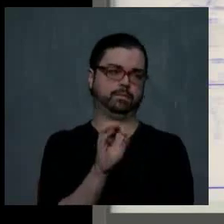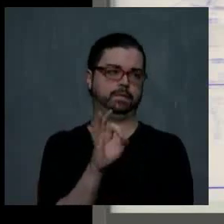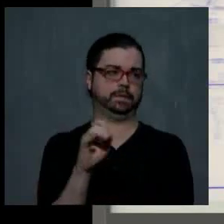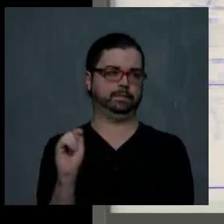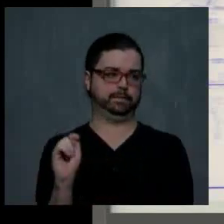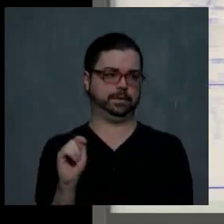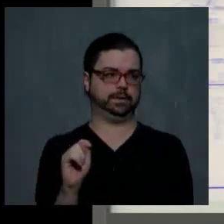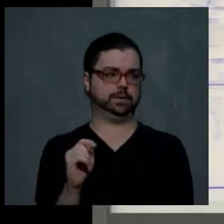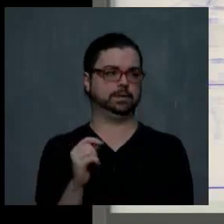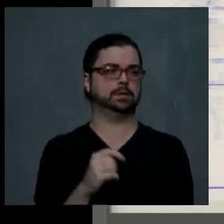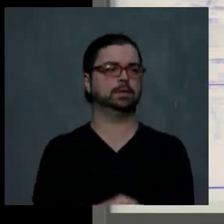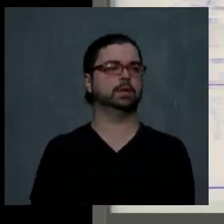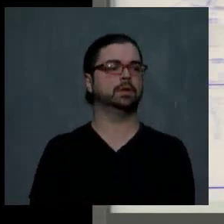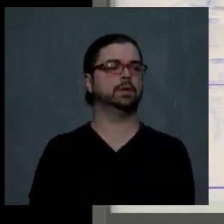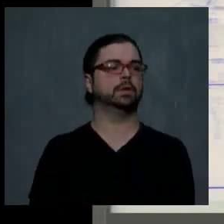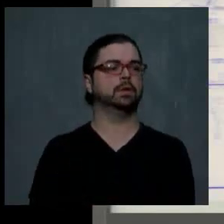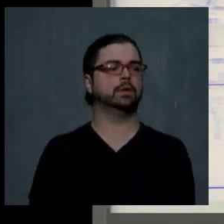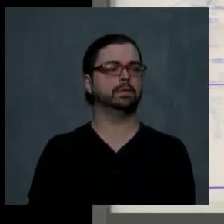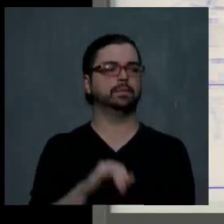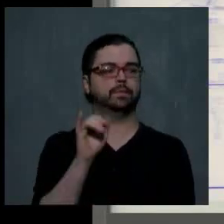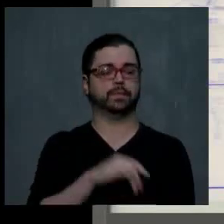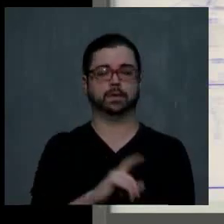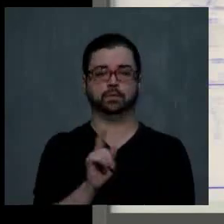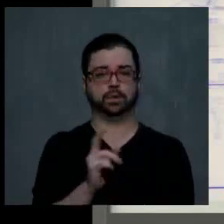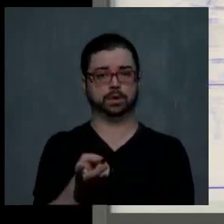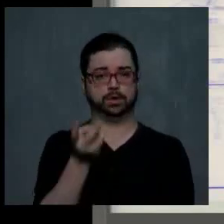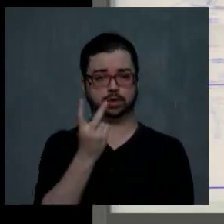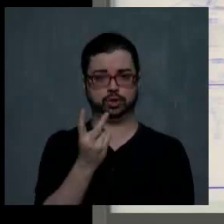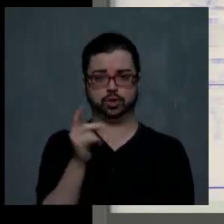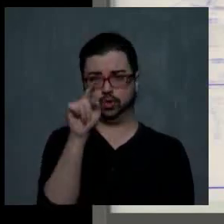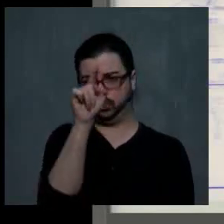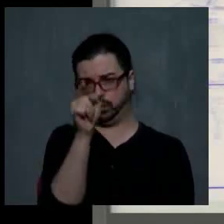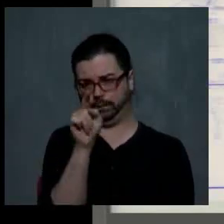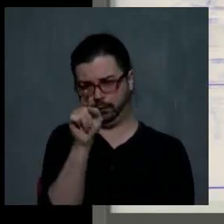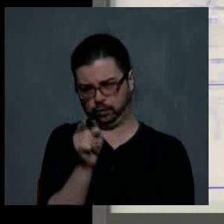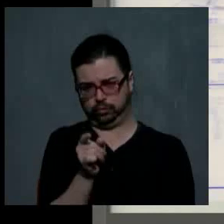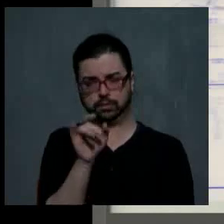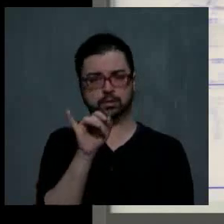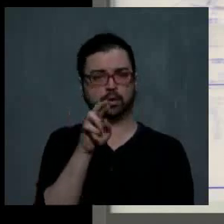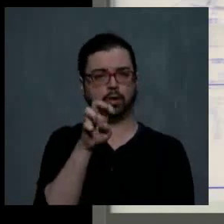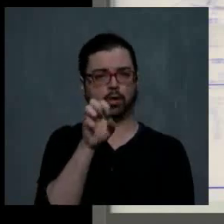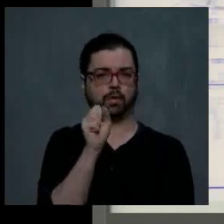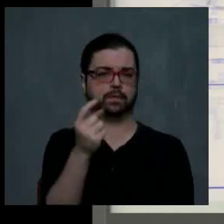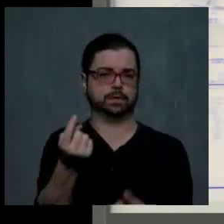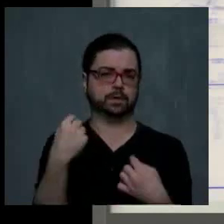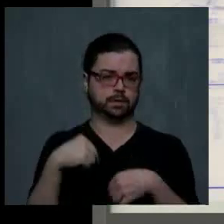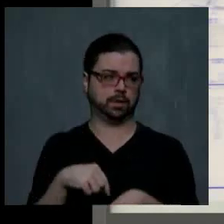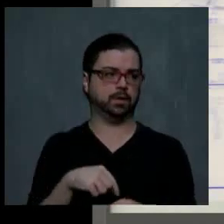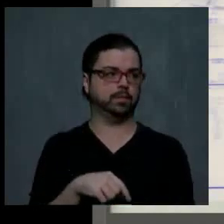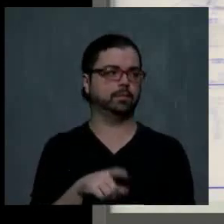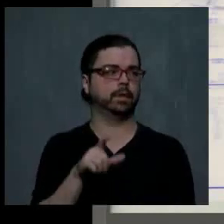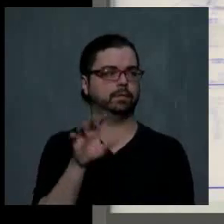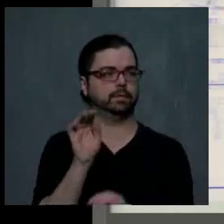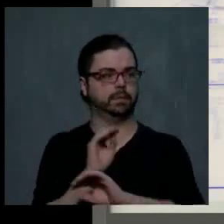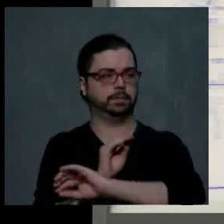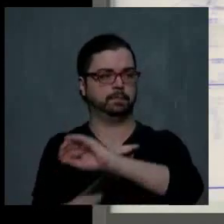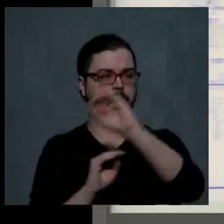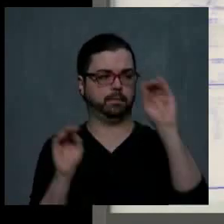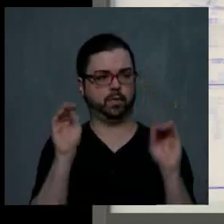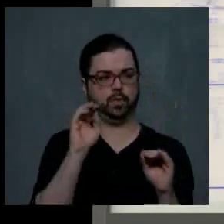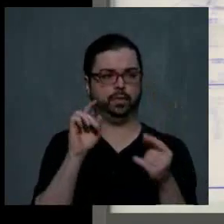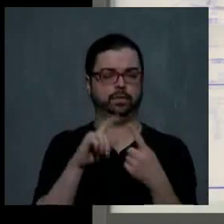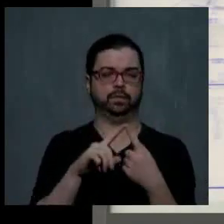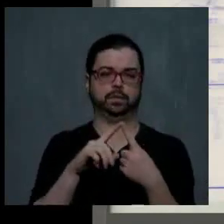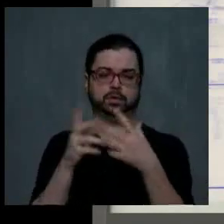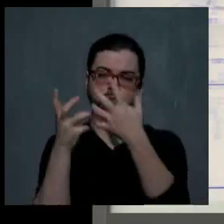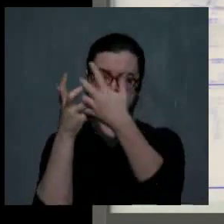now. That gets rid of these two reverse curves on this minor arterial. Executive Center Drive would have to be relocated to tie into the